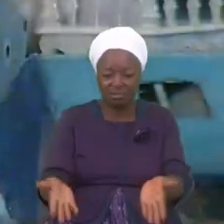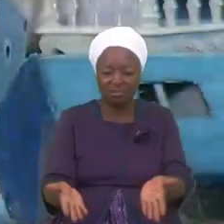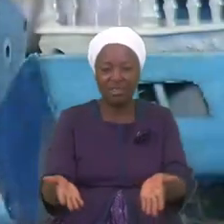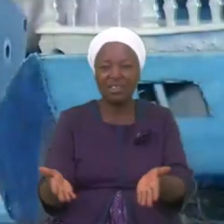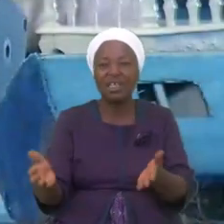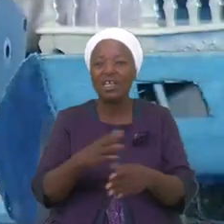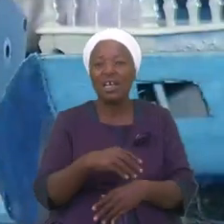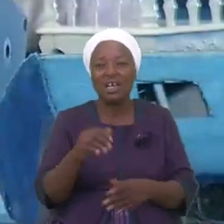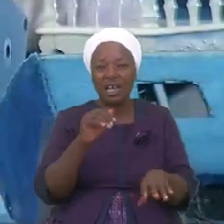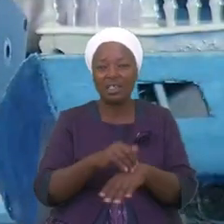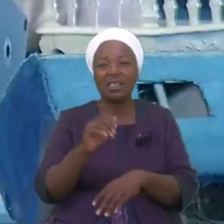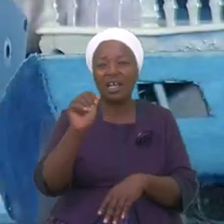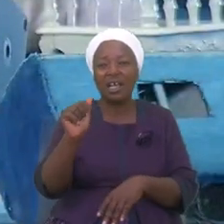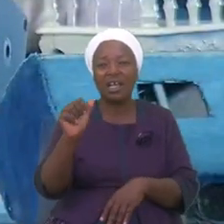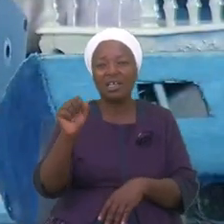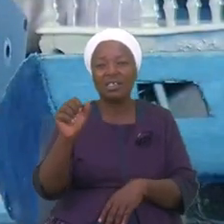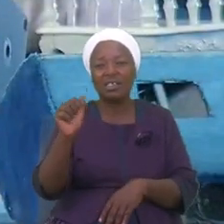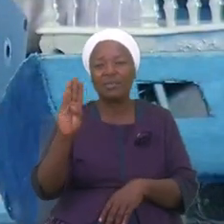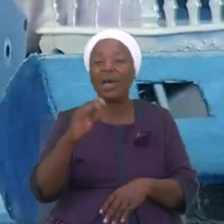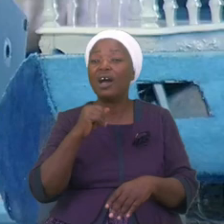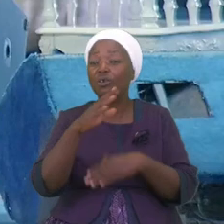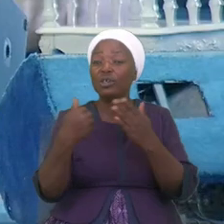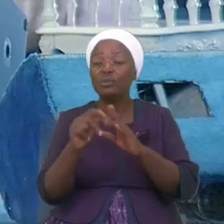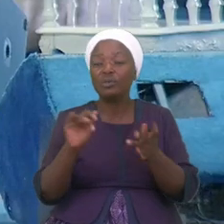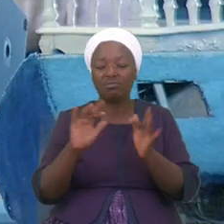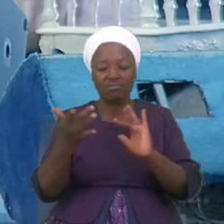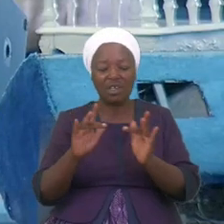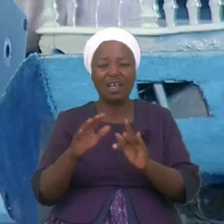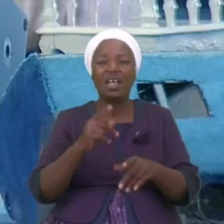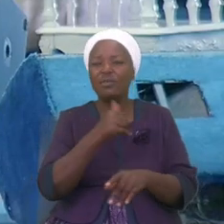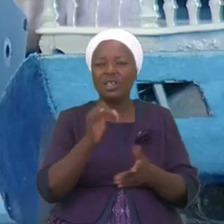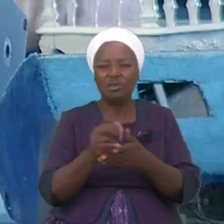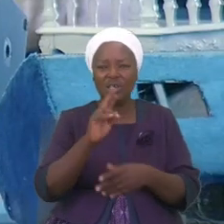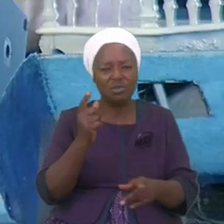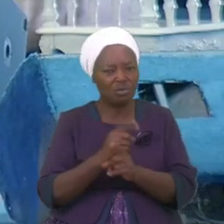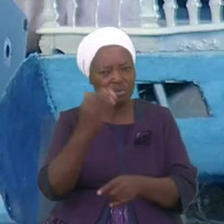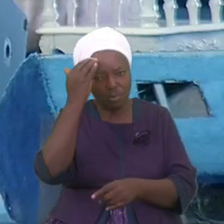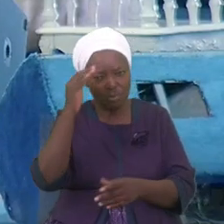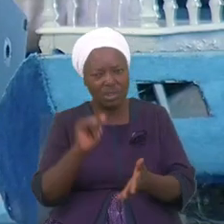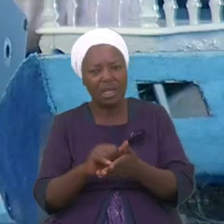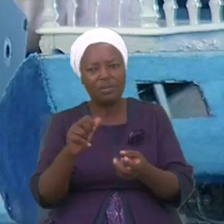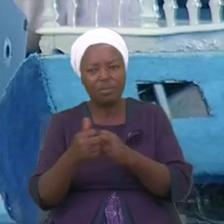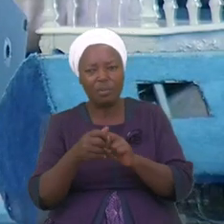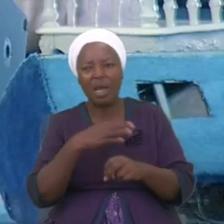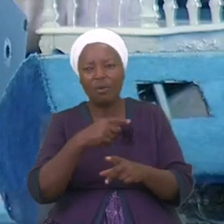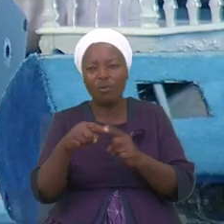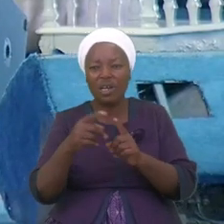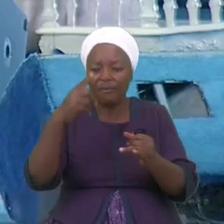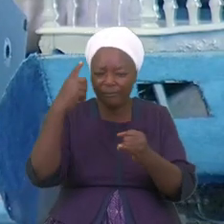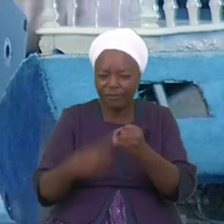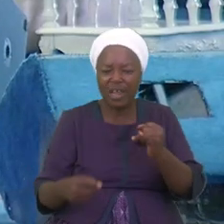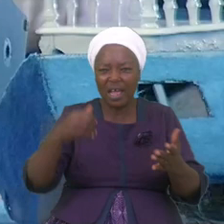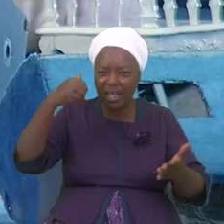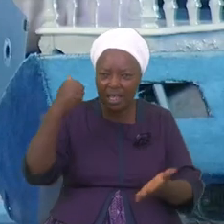all the people online, wherever you are, you identify the problem, and then when the final amen